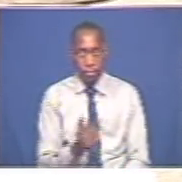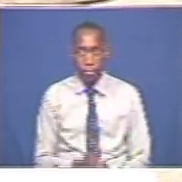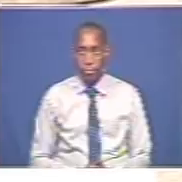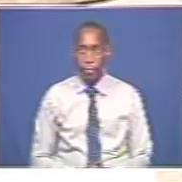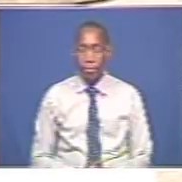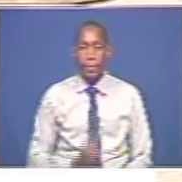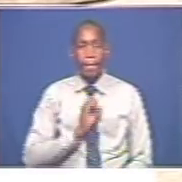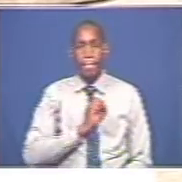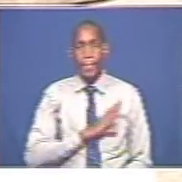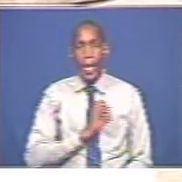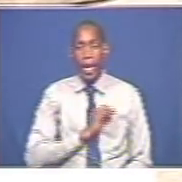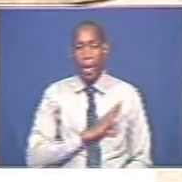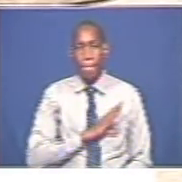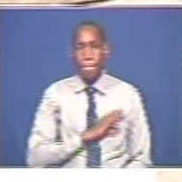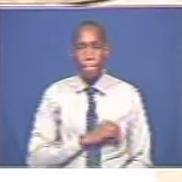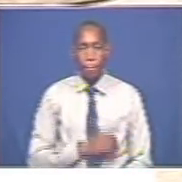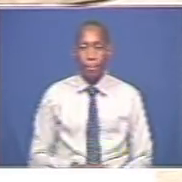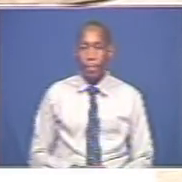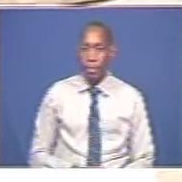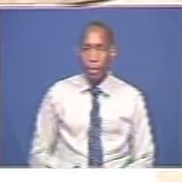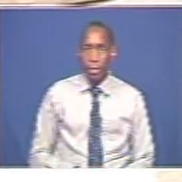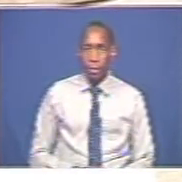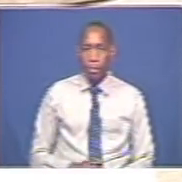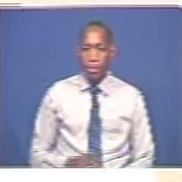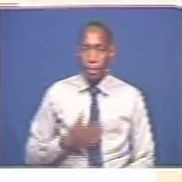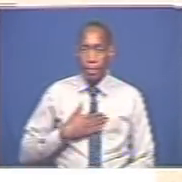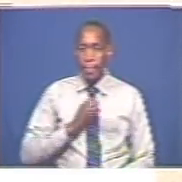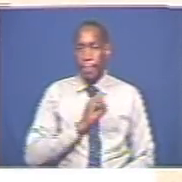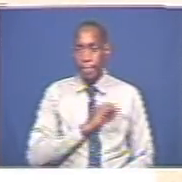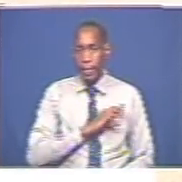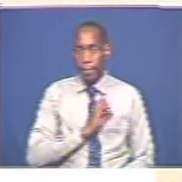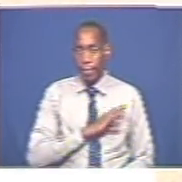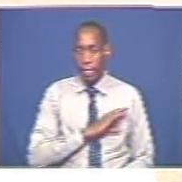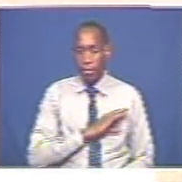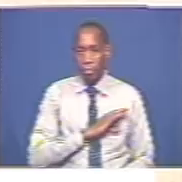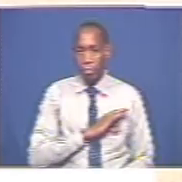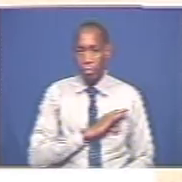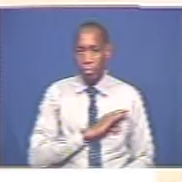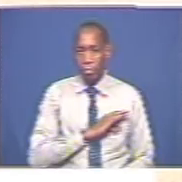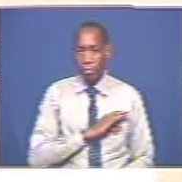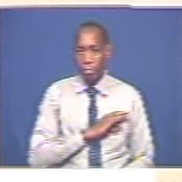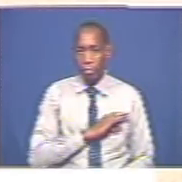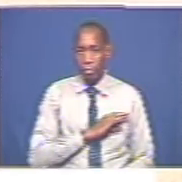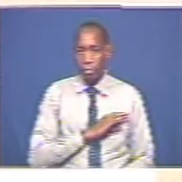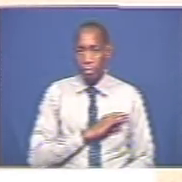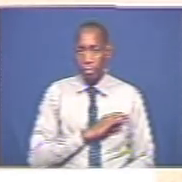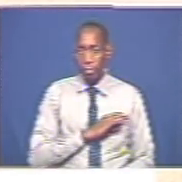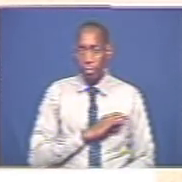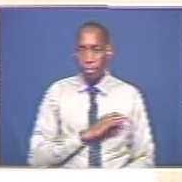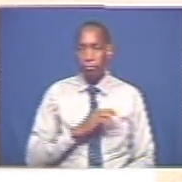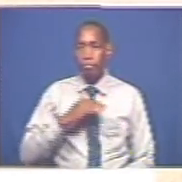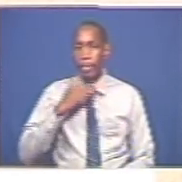Fear. Fear? Yes. You saw the water. I was afraid I will not die, and